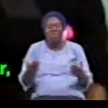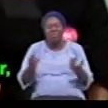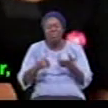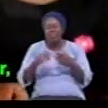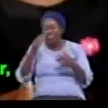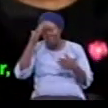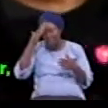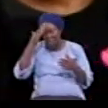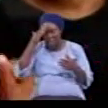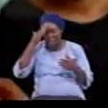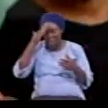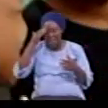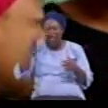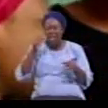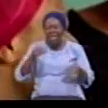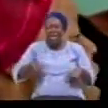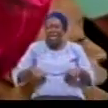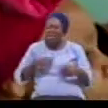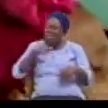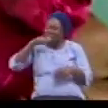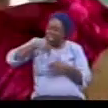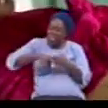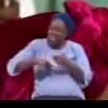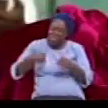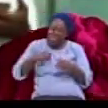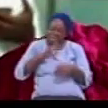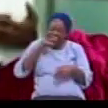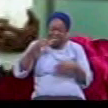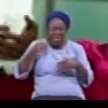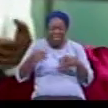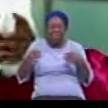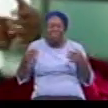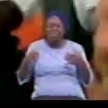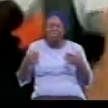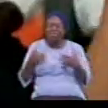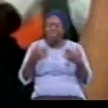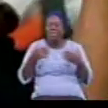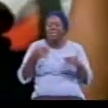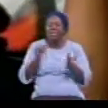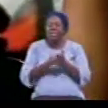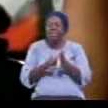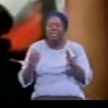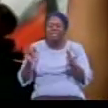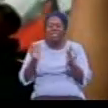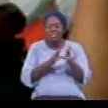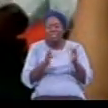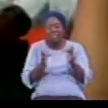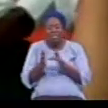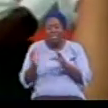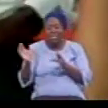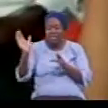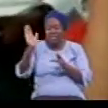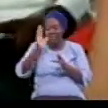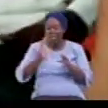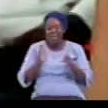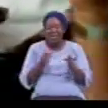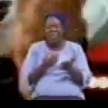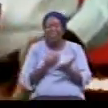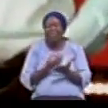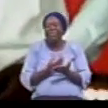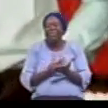could not make it without Jesus being there. It's so encouraging to